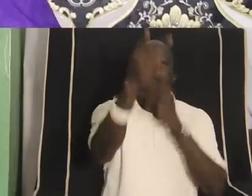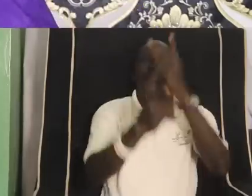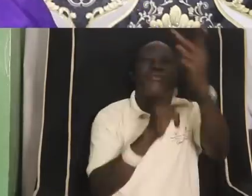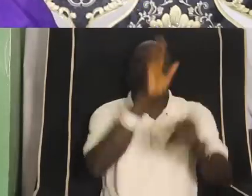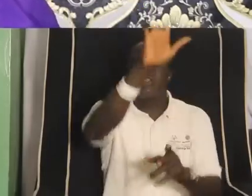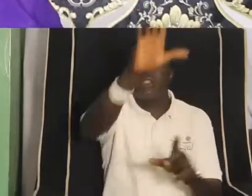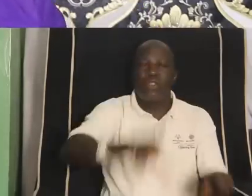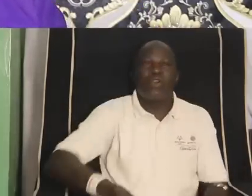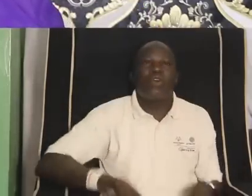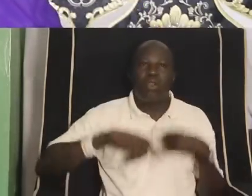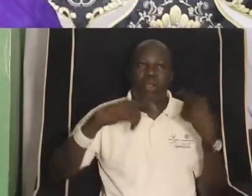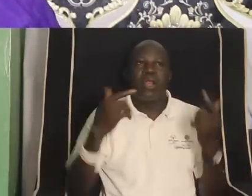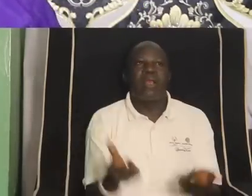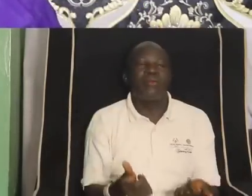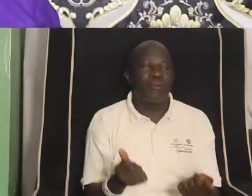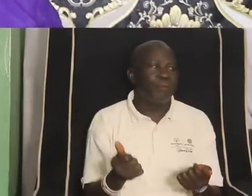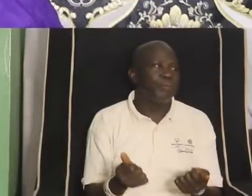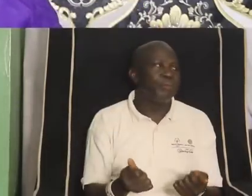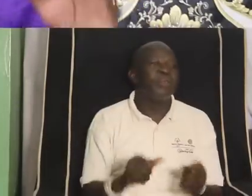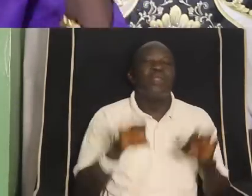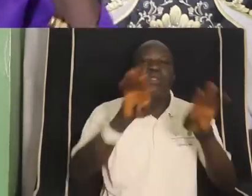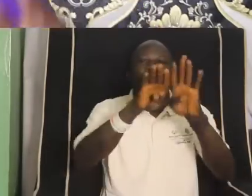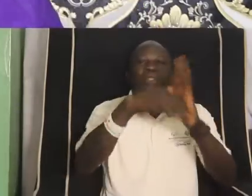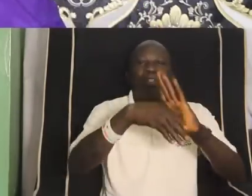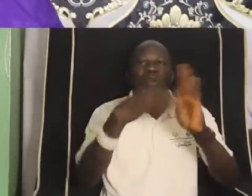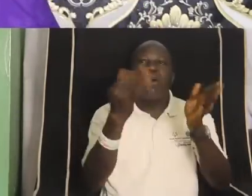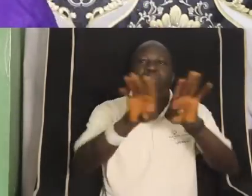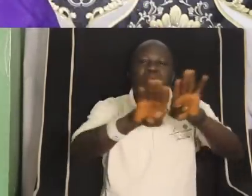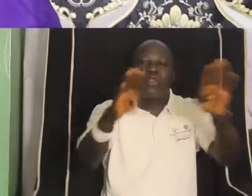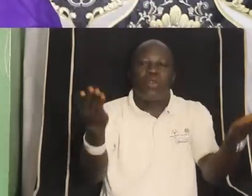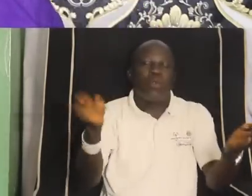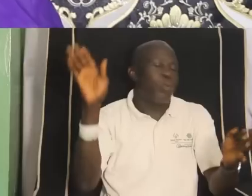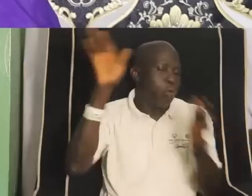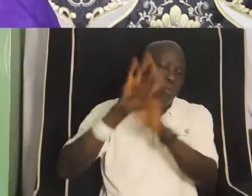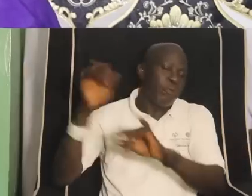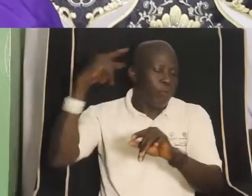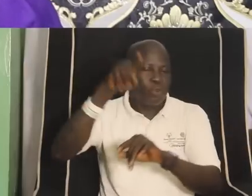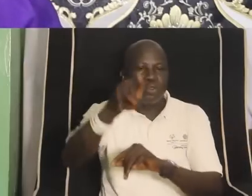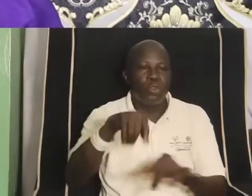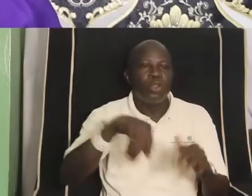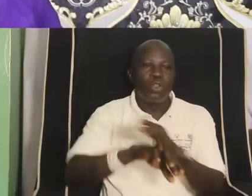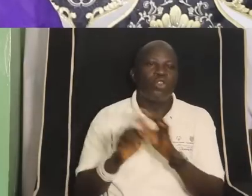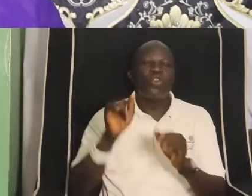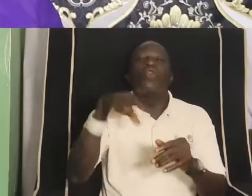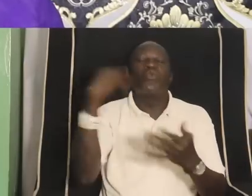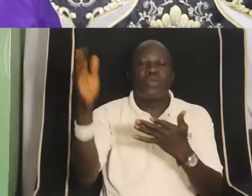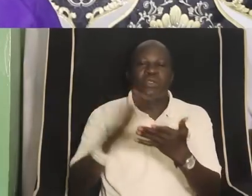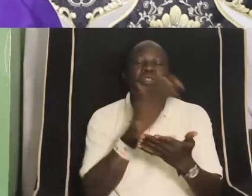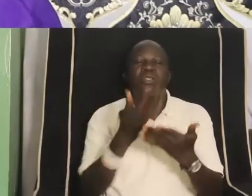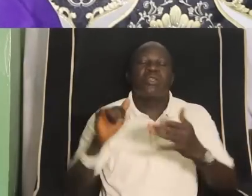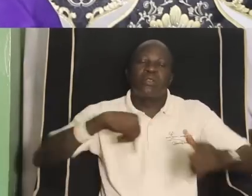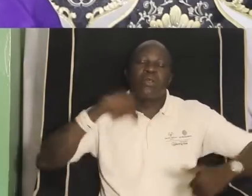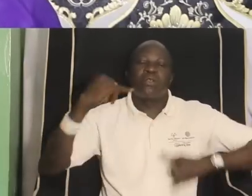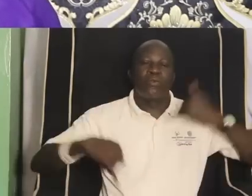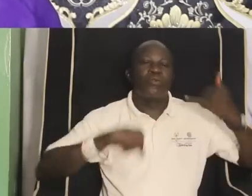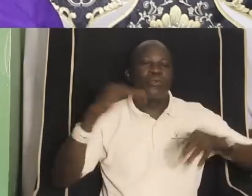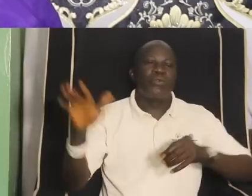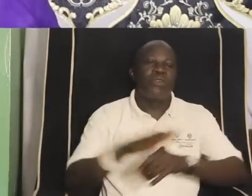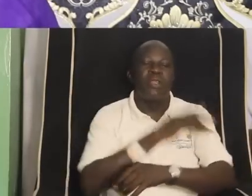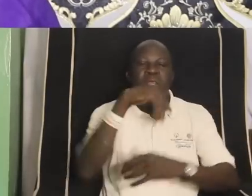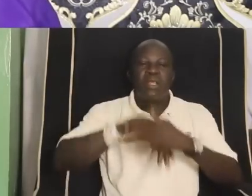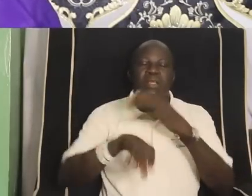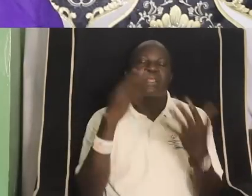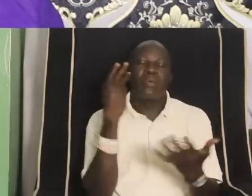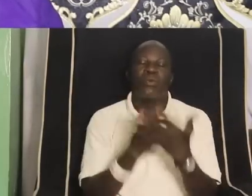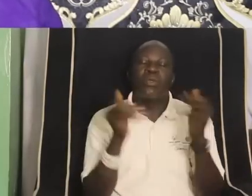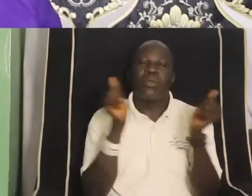wo visit your life lekun anu asi fun amen are you in your call? Sing